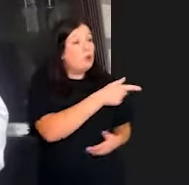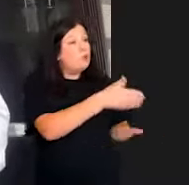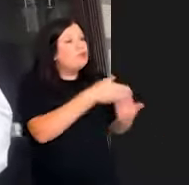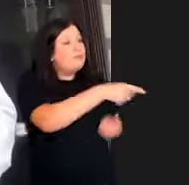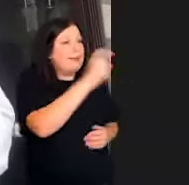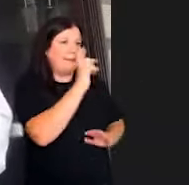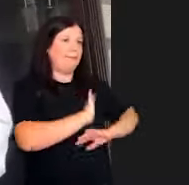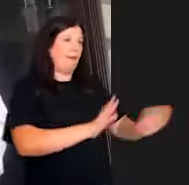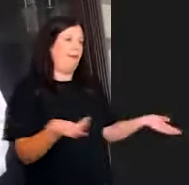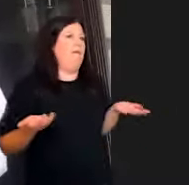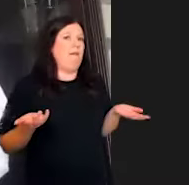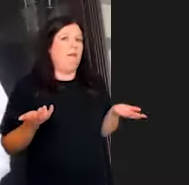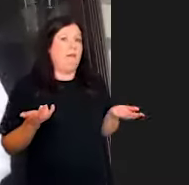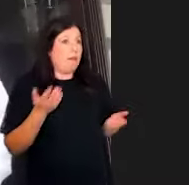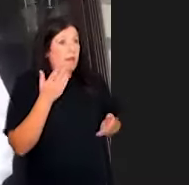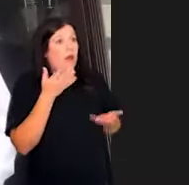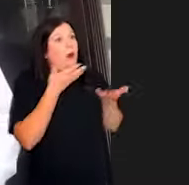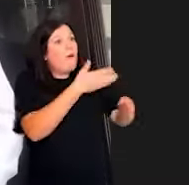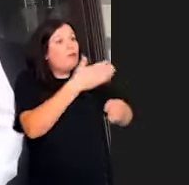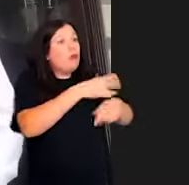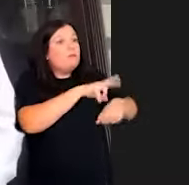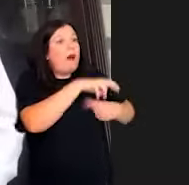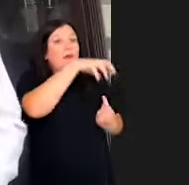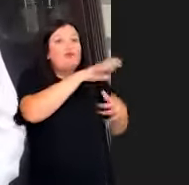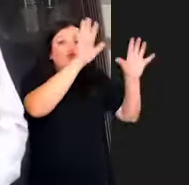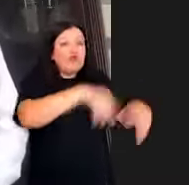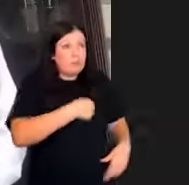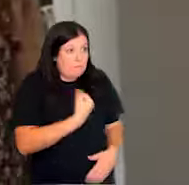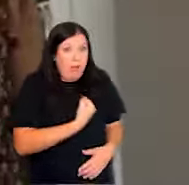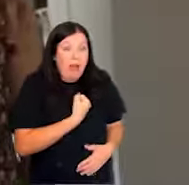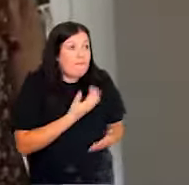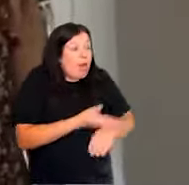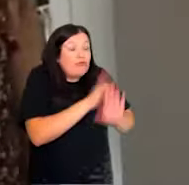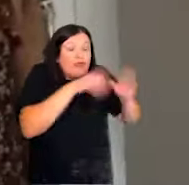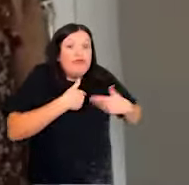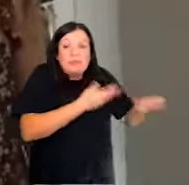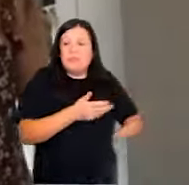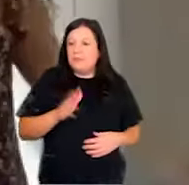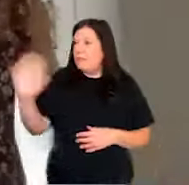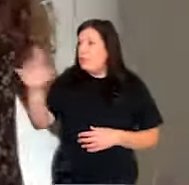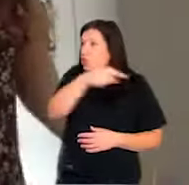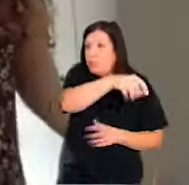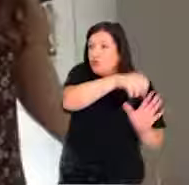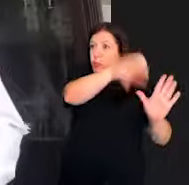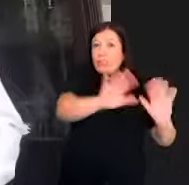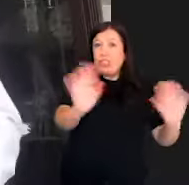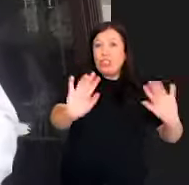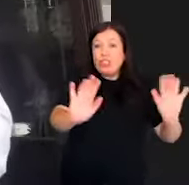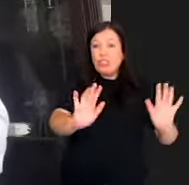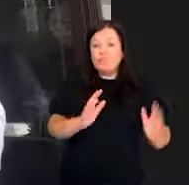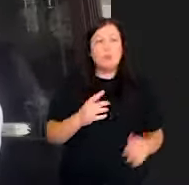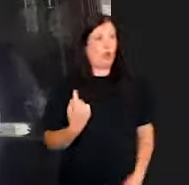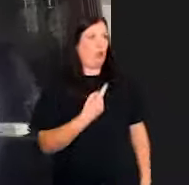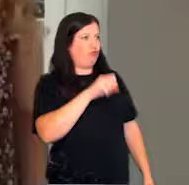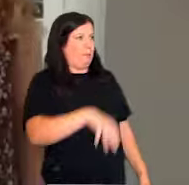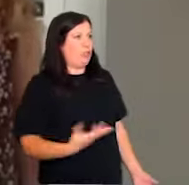Beatrice. I should never have given her a job in the first place. It's all my fault. No, Dad, she didn't throw it away. Well, who did